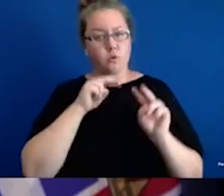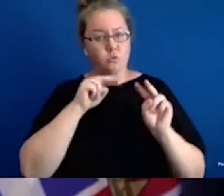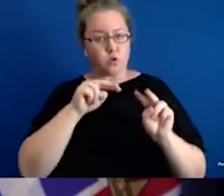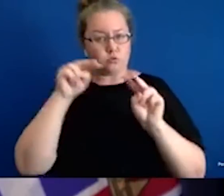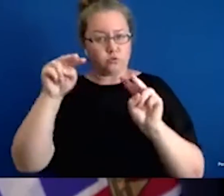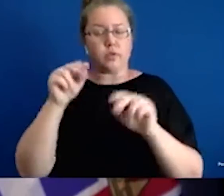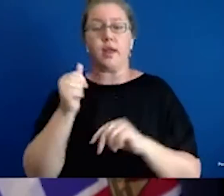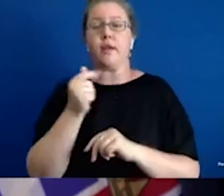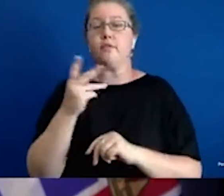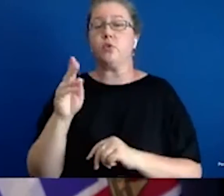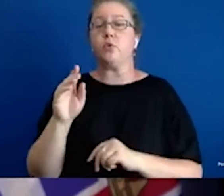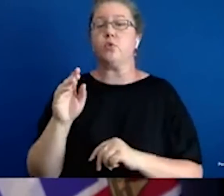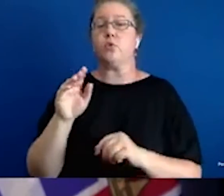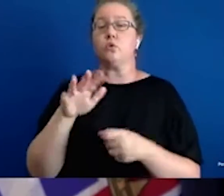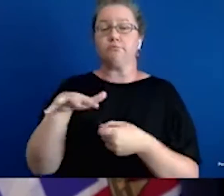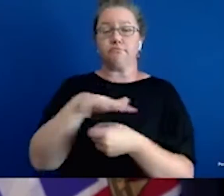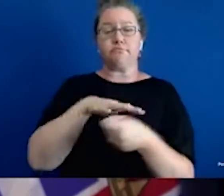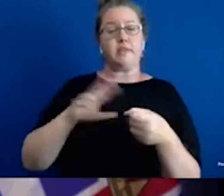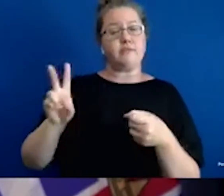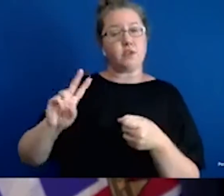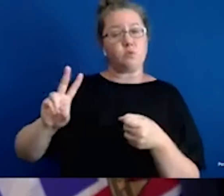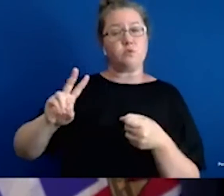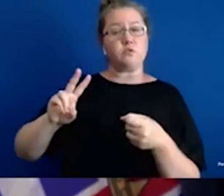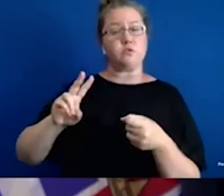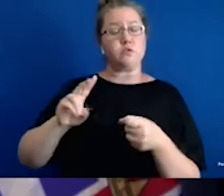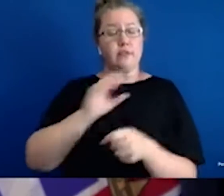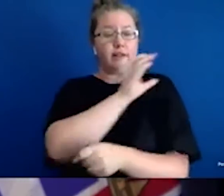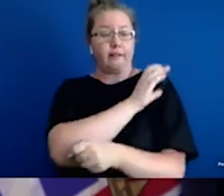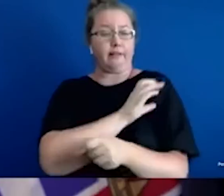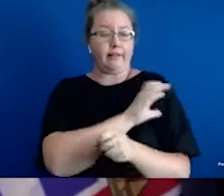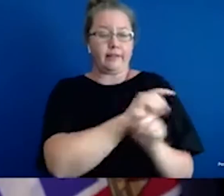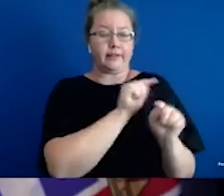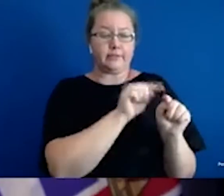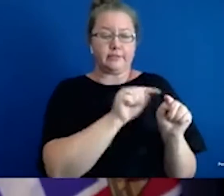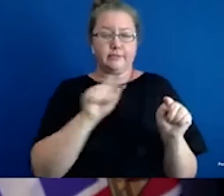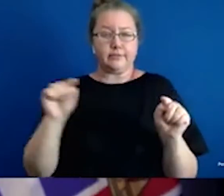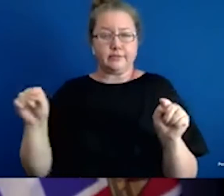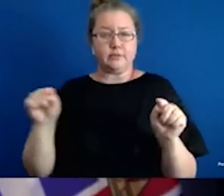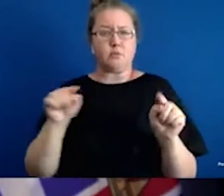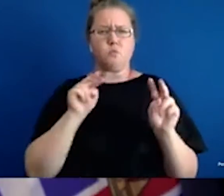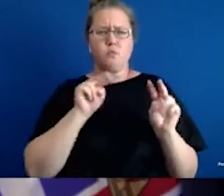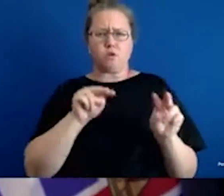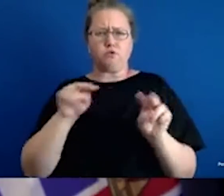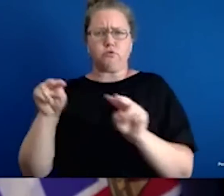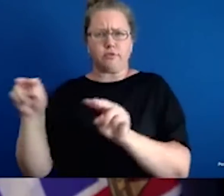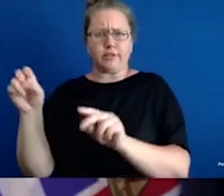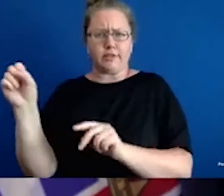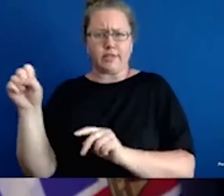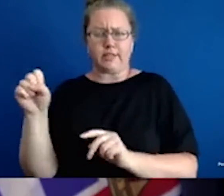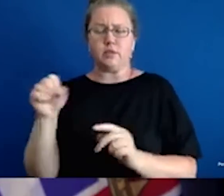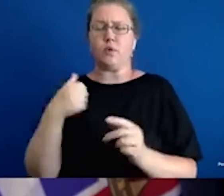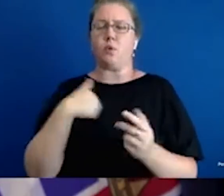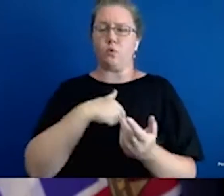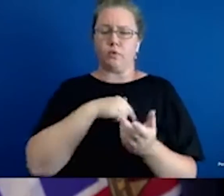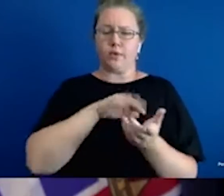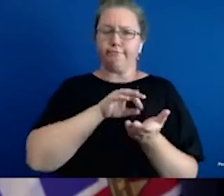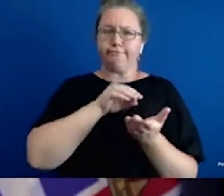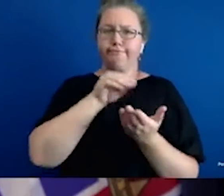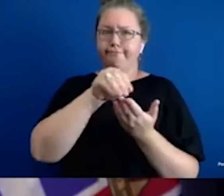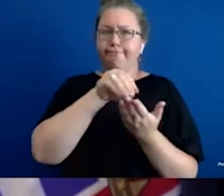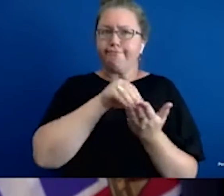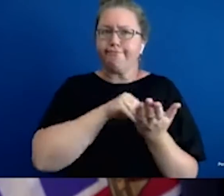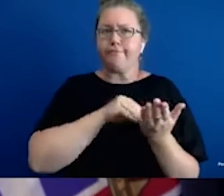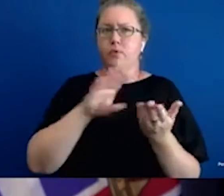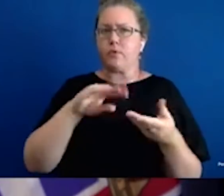a couple of clinics in the Lower Mainland who are following people, and that information is being captured as part of